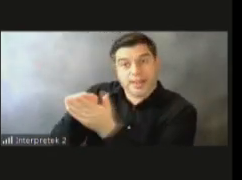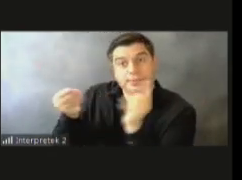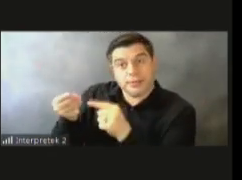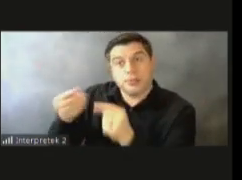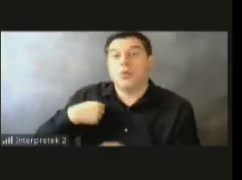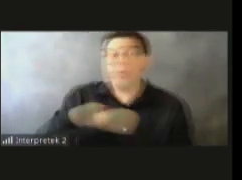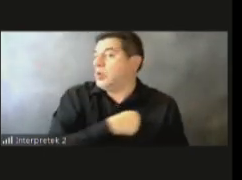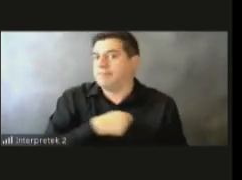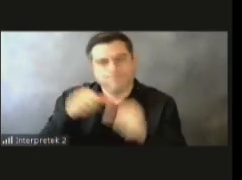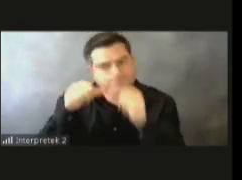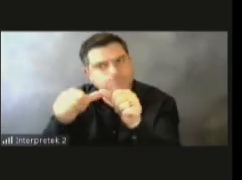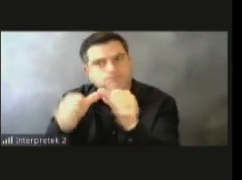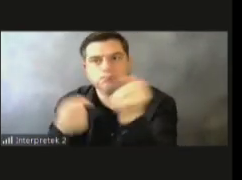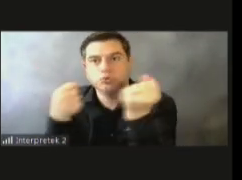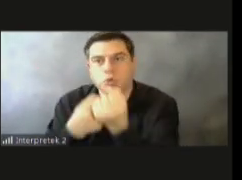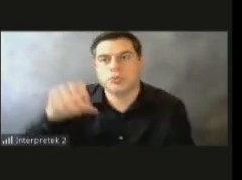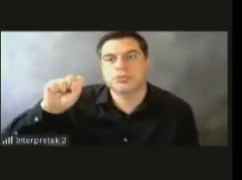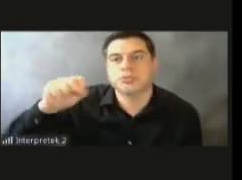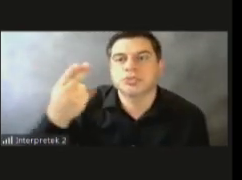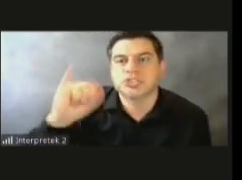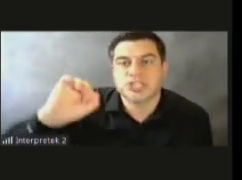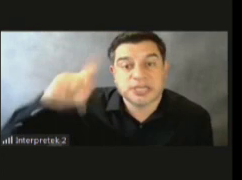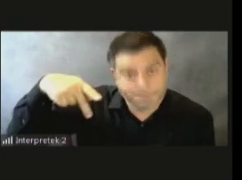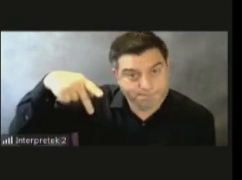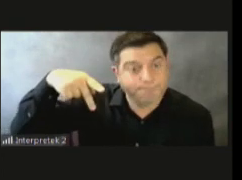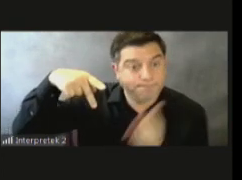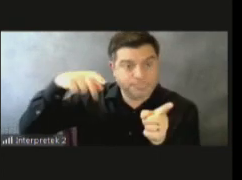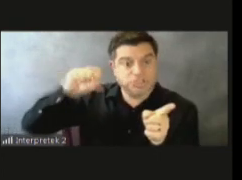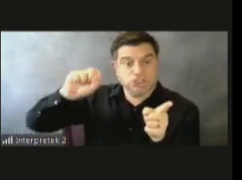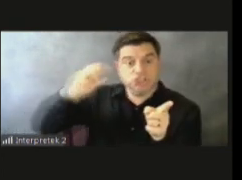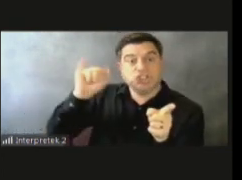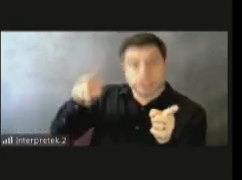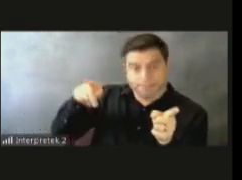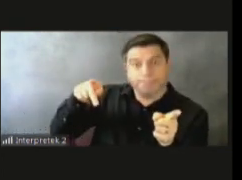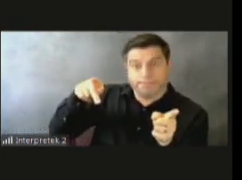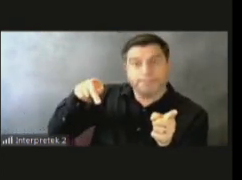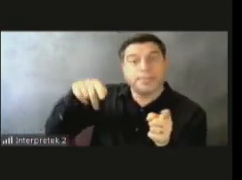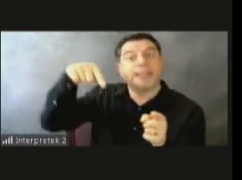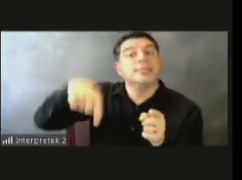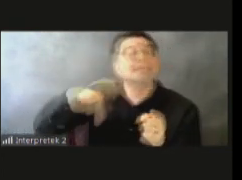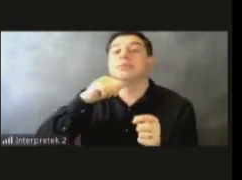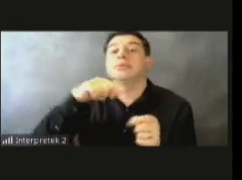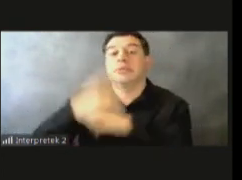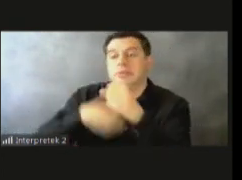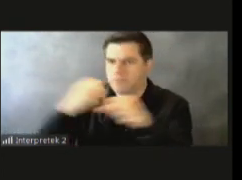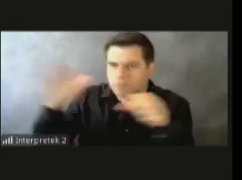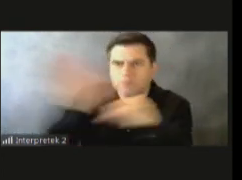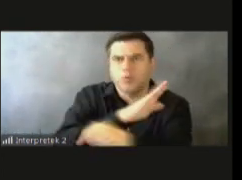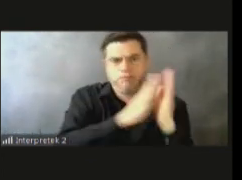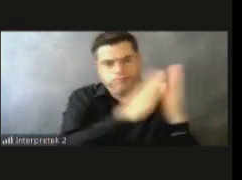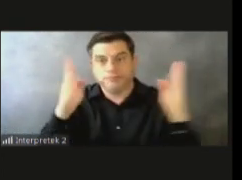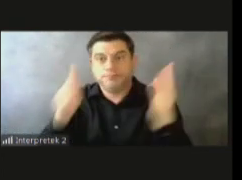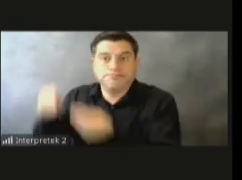program. This year, if the Sadowski Trust Funds were fully funded, the City of Gainesville would receive about